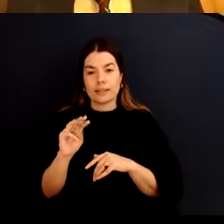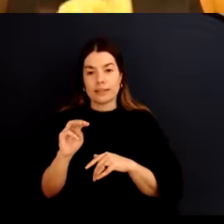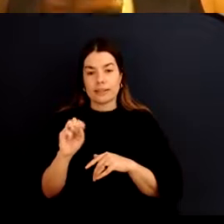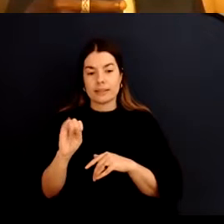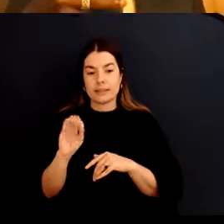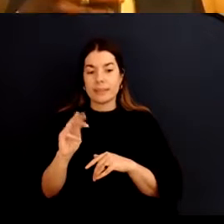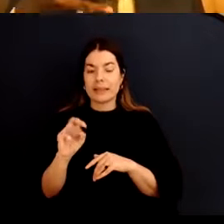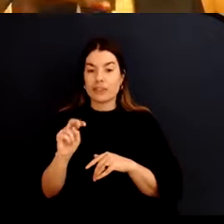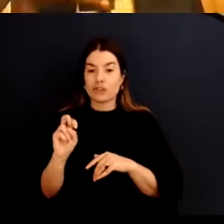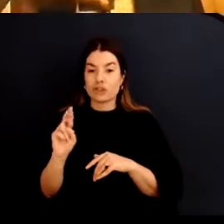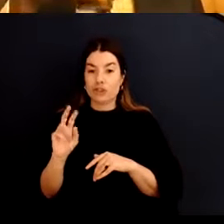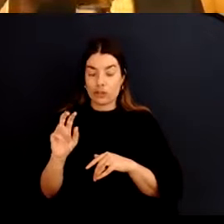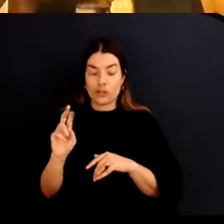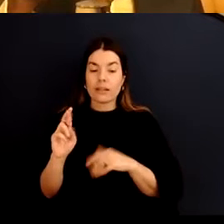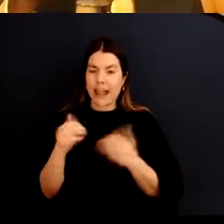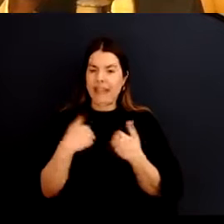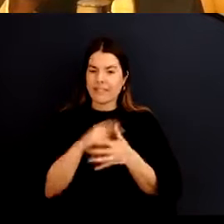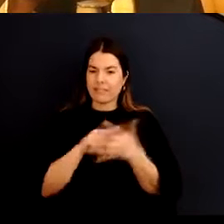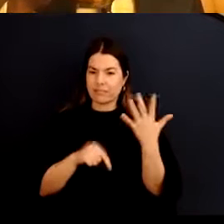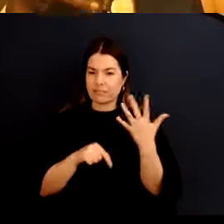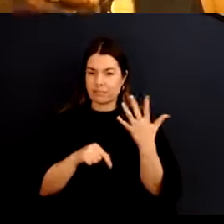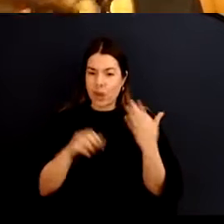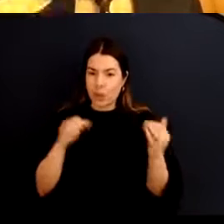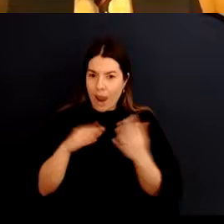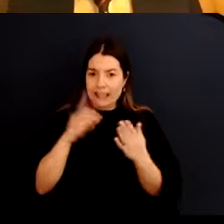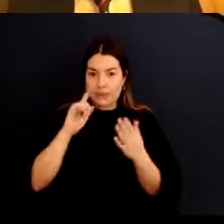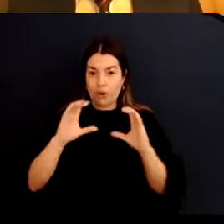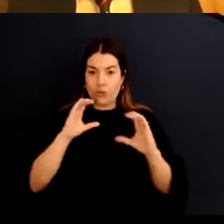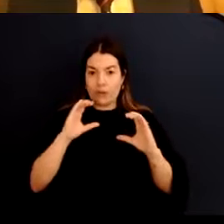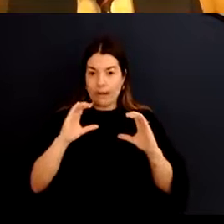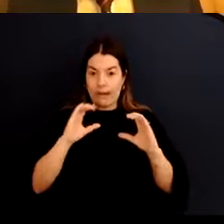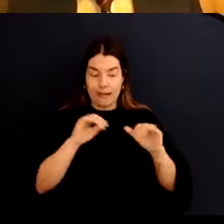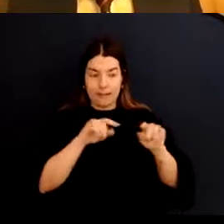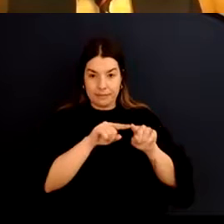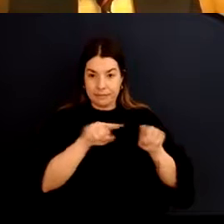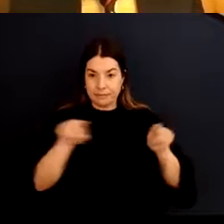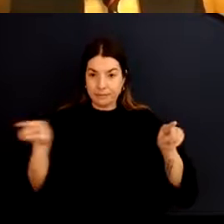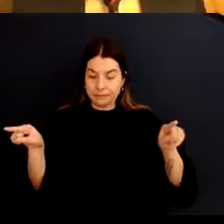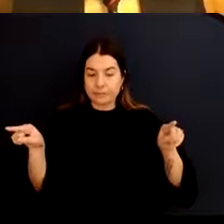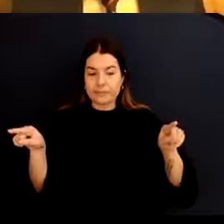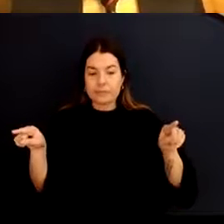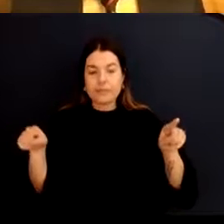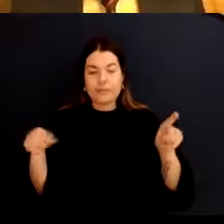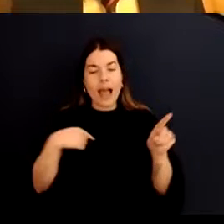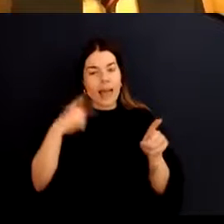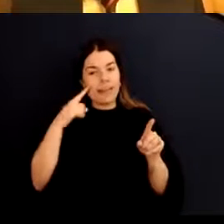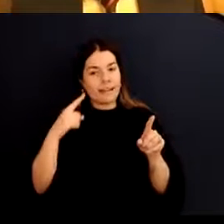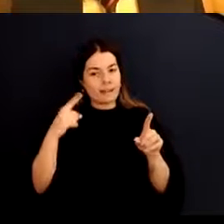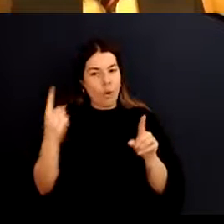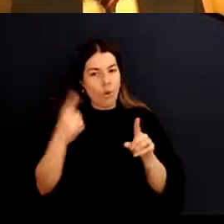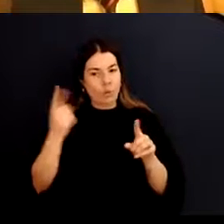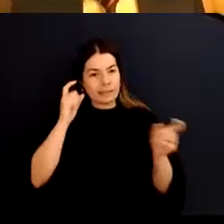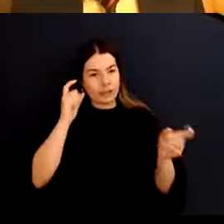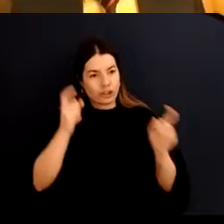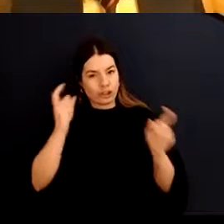communicate to the community at large. I do believe it is a moving target, but once we can acquire the